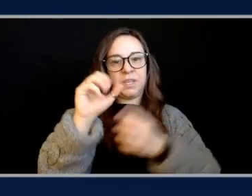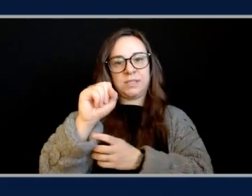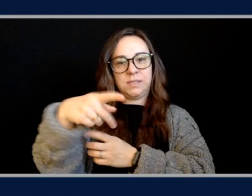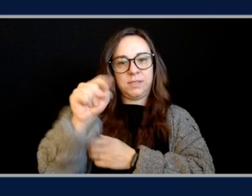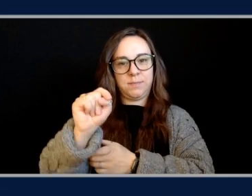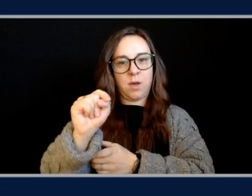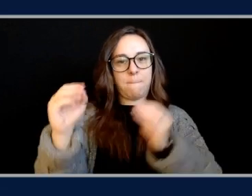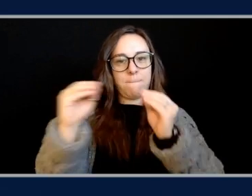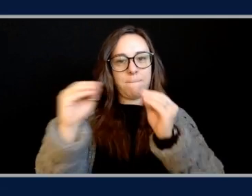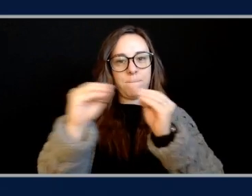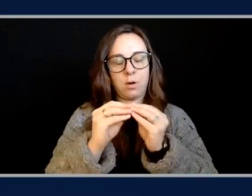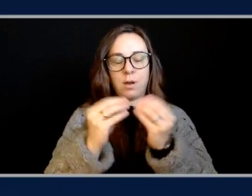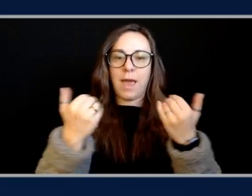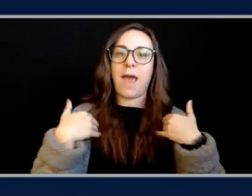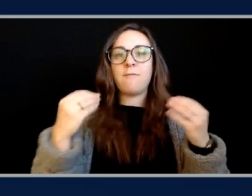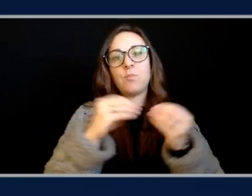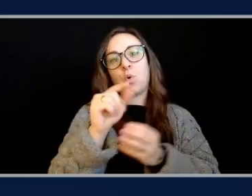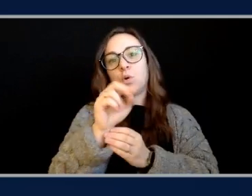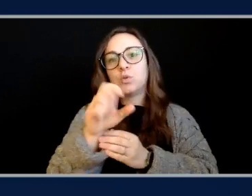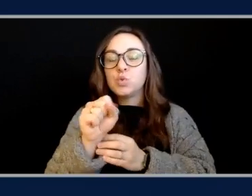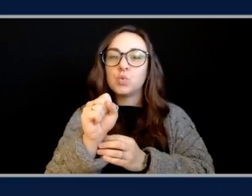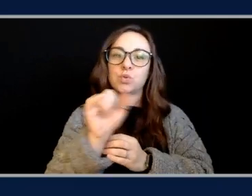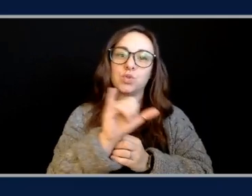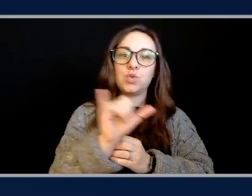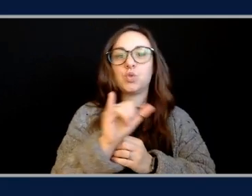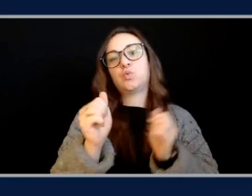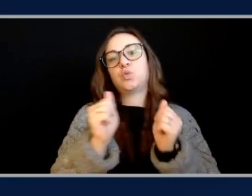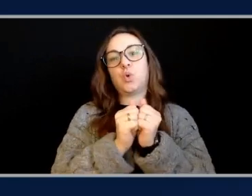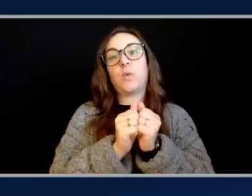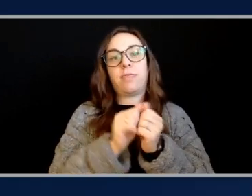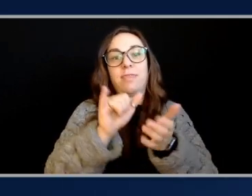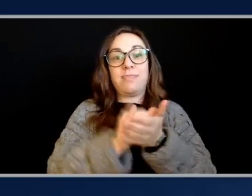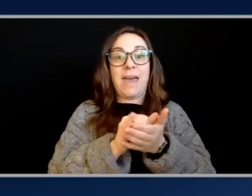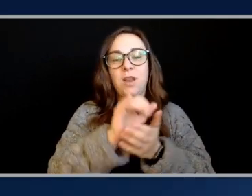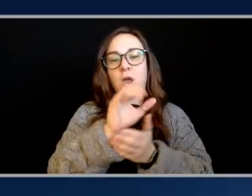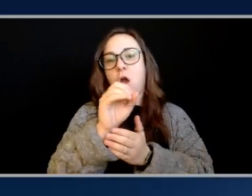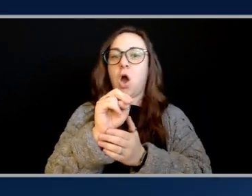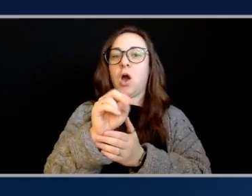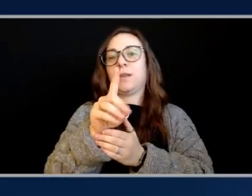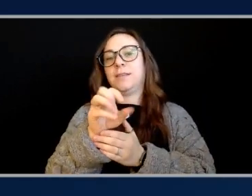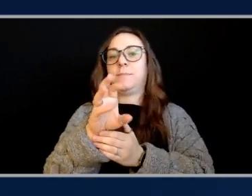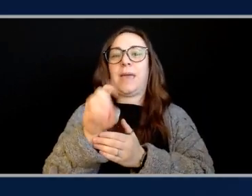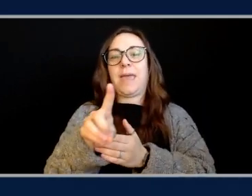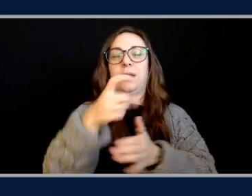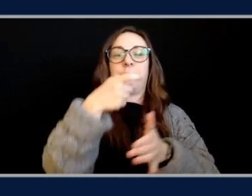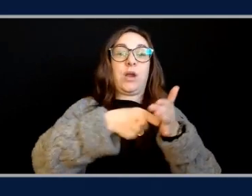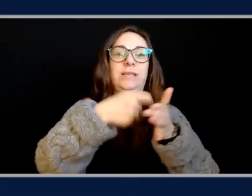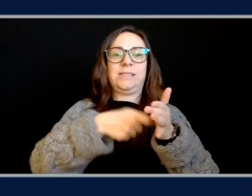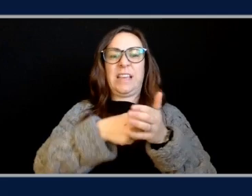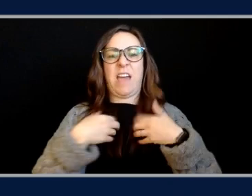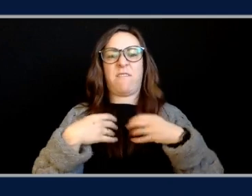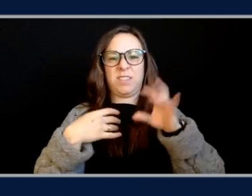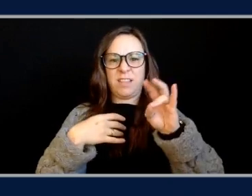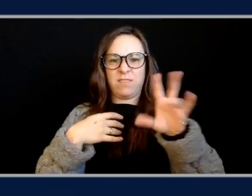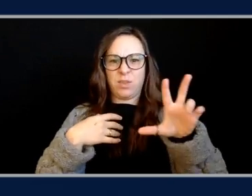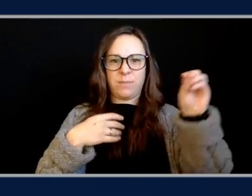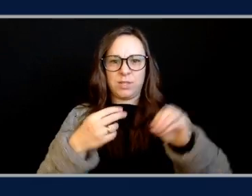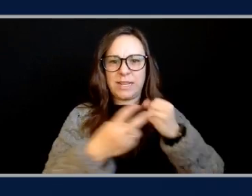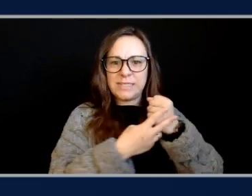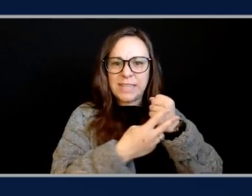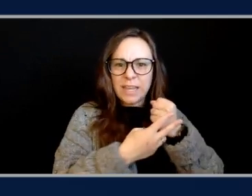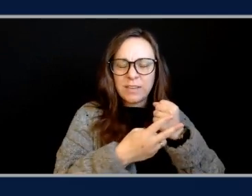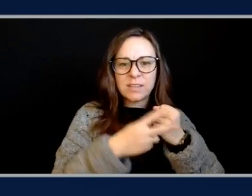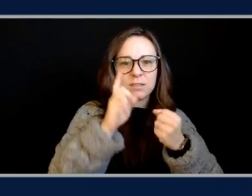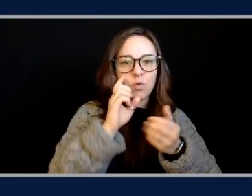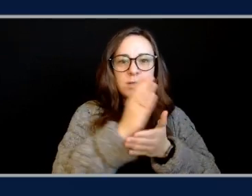the savings here is versus the on-demand pricing. So just looking at this example here, we have 73% savings in some cases. So this is